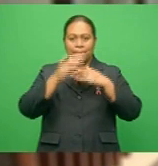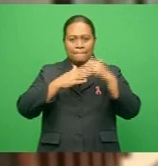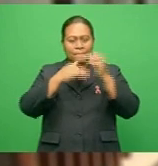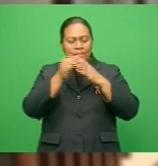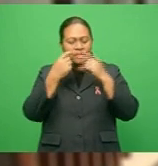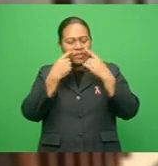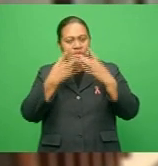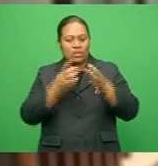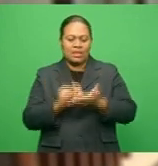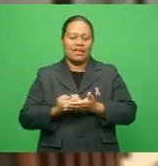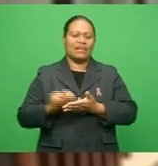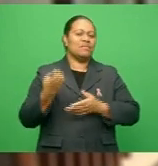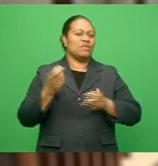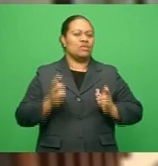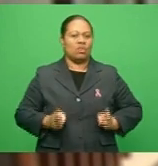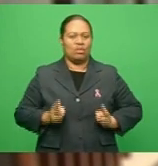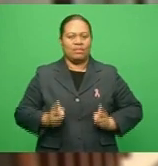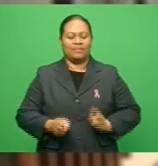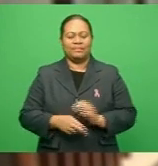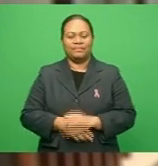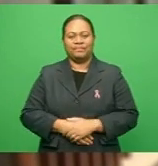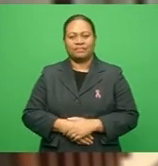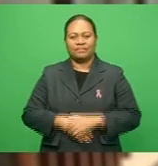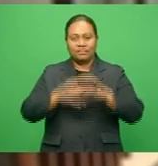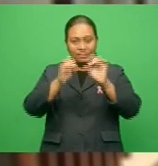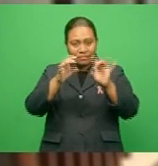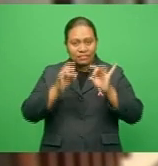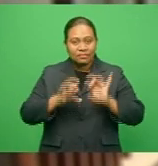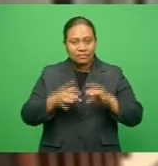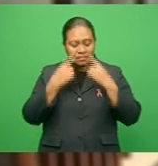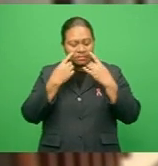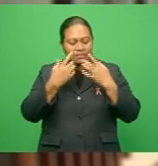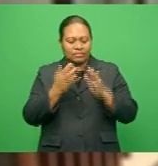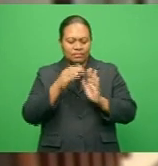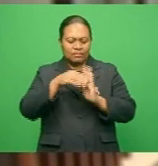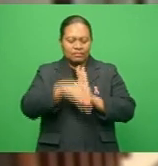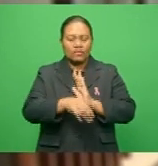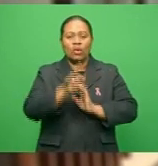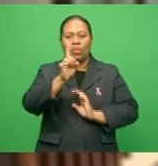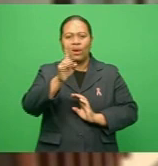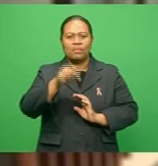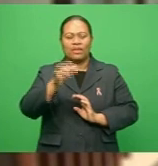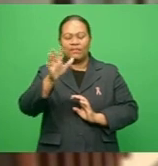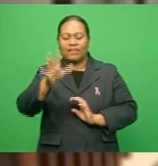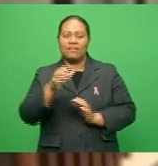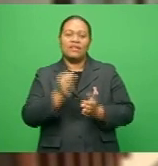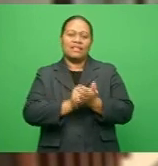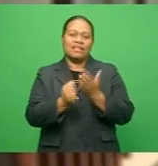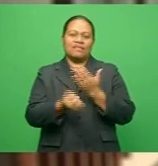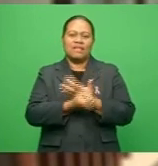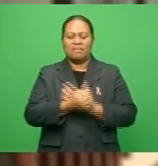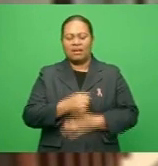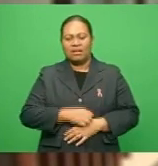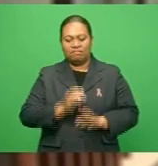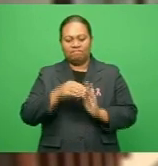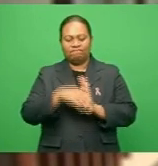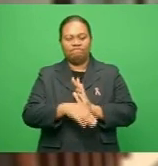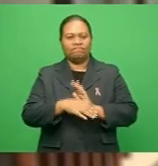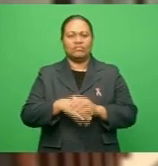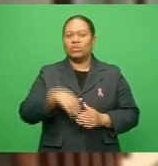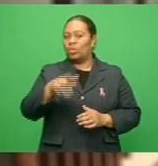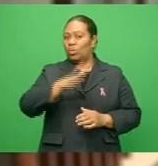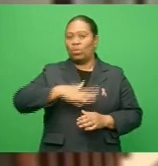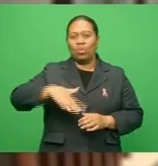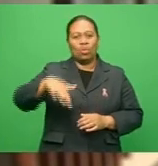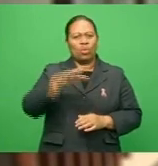as the economy normalizes. In Australia, retail sales dropped 1.5% in September. Sales were down in all states